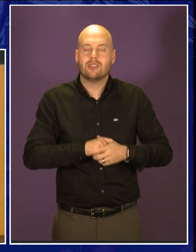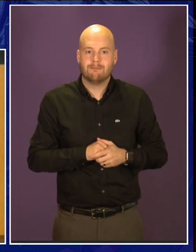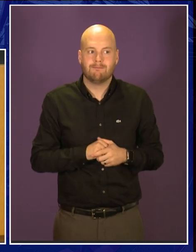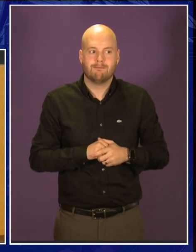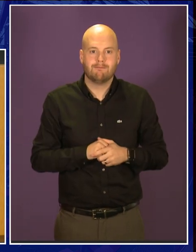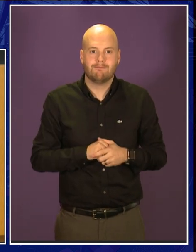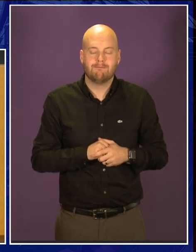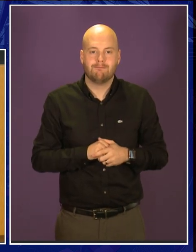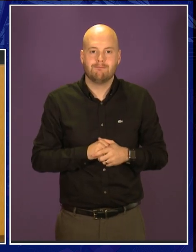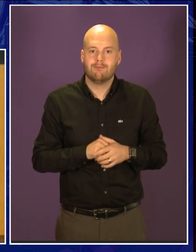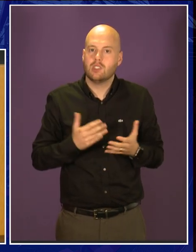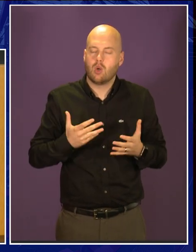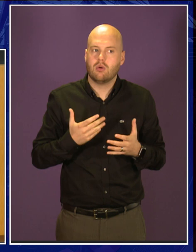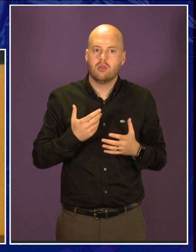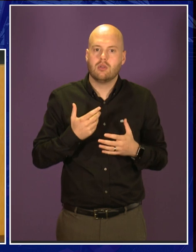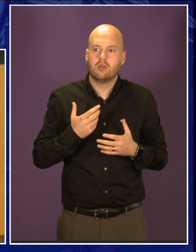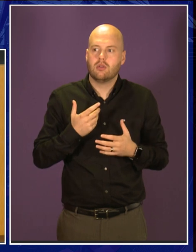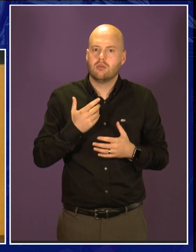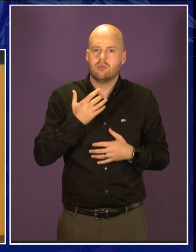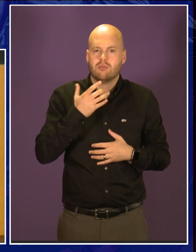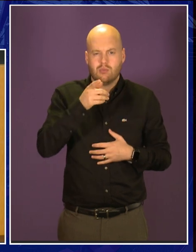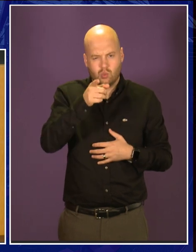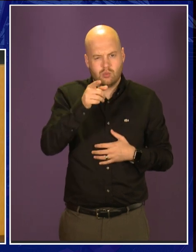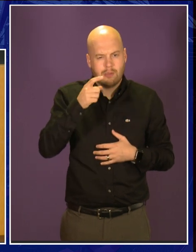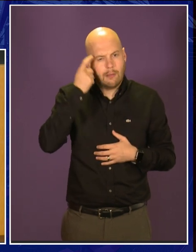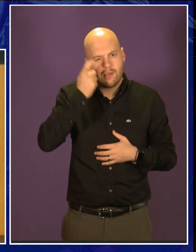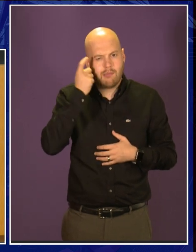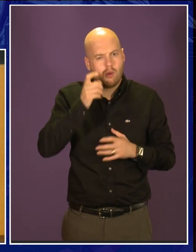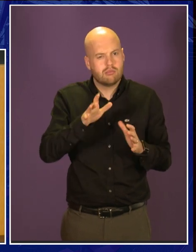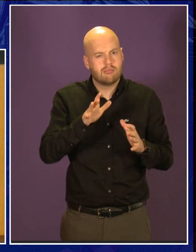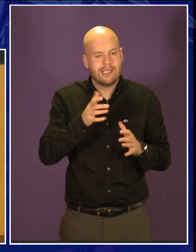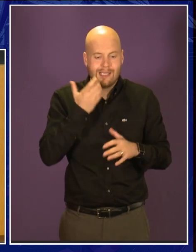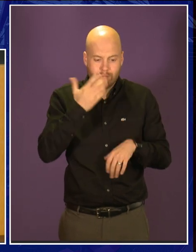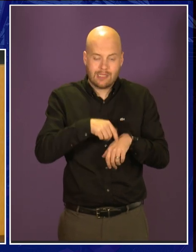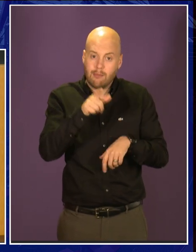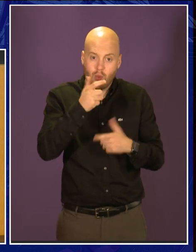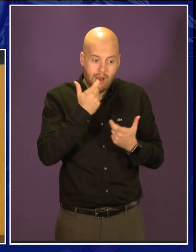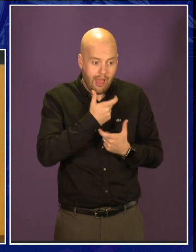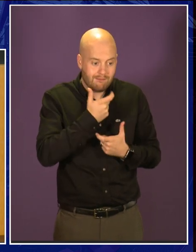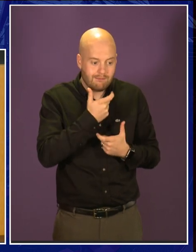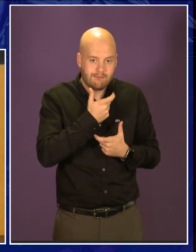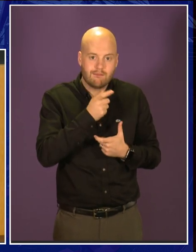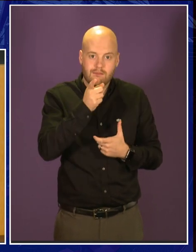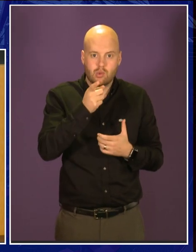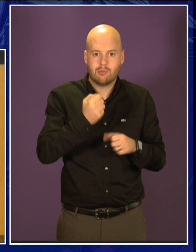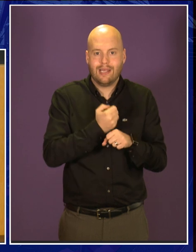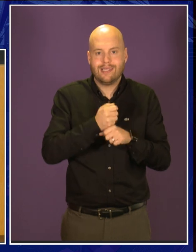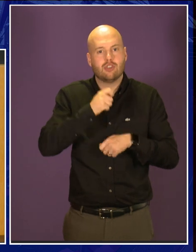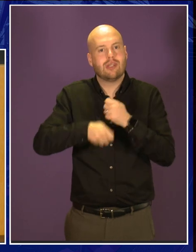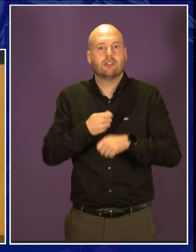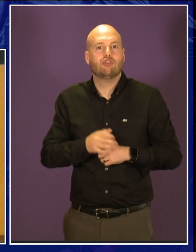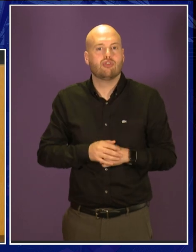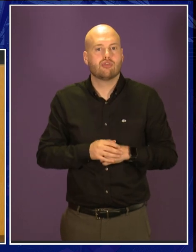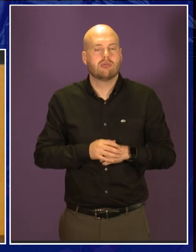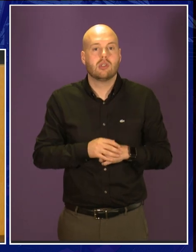So every time, just think about this and remember it. Every time you laugh, you make a revolution inside your